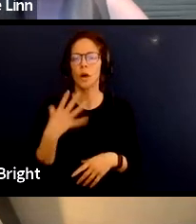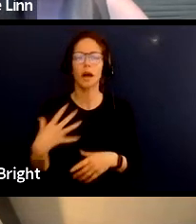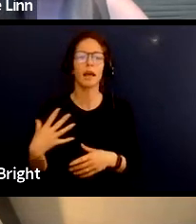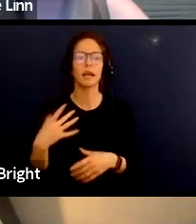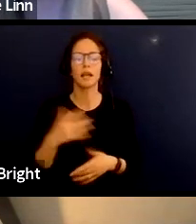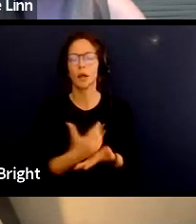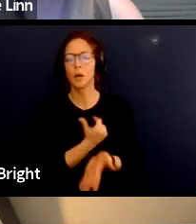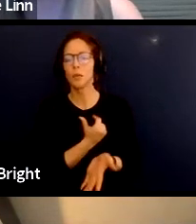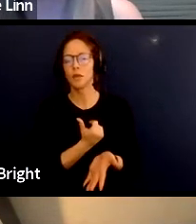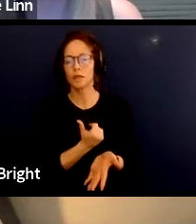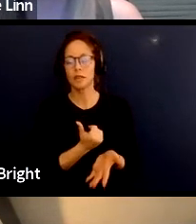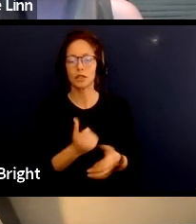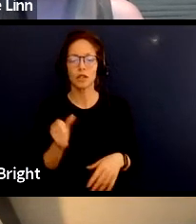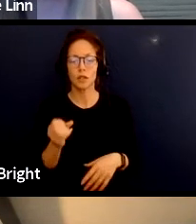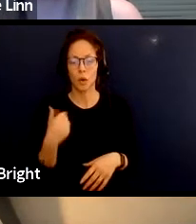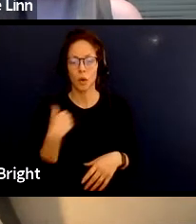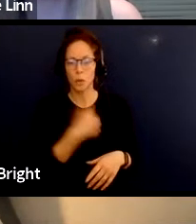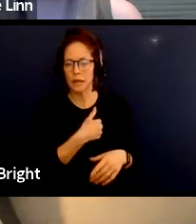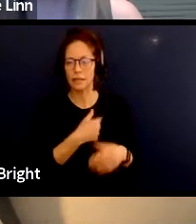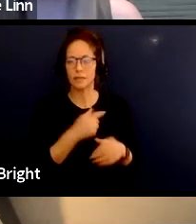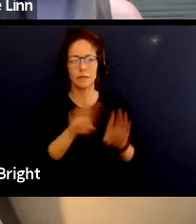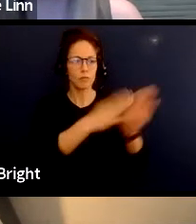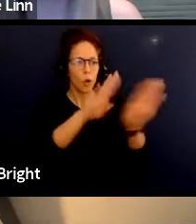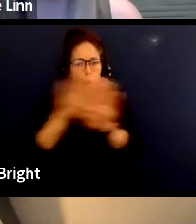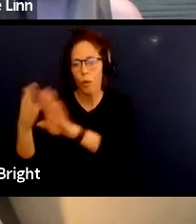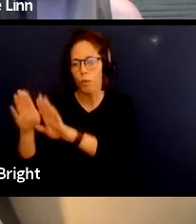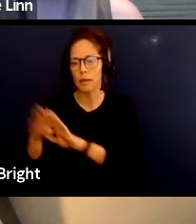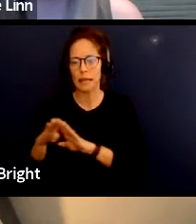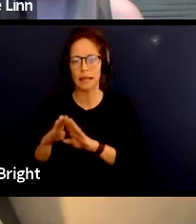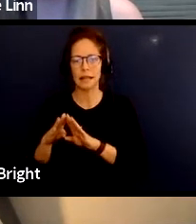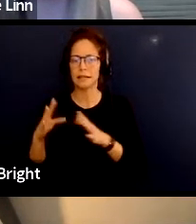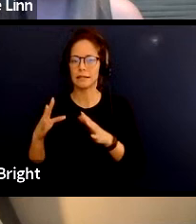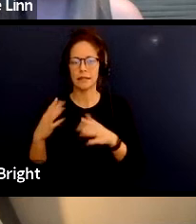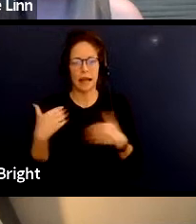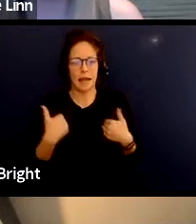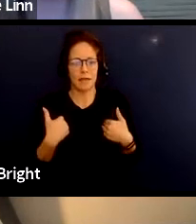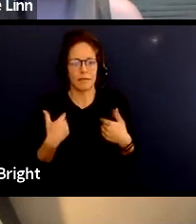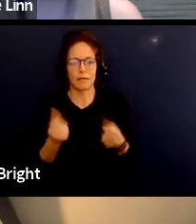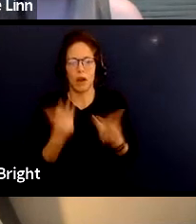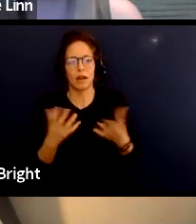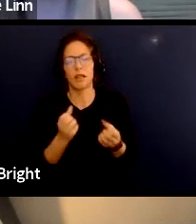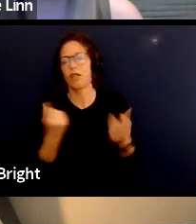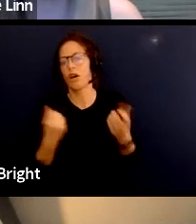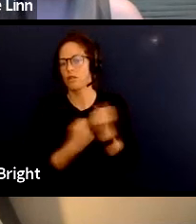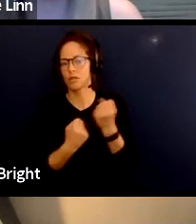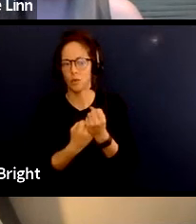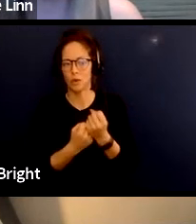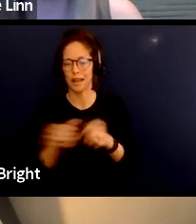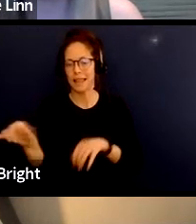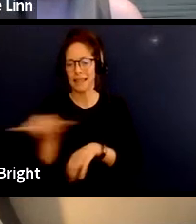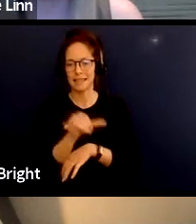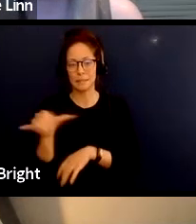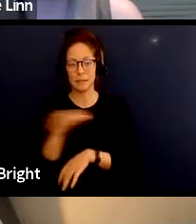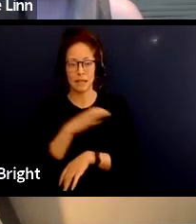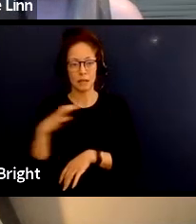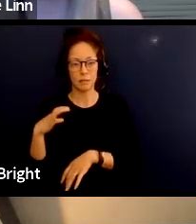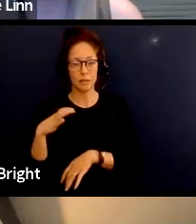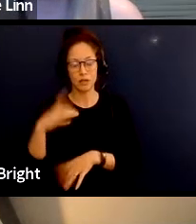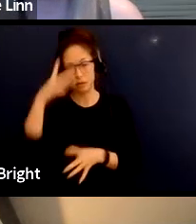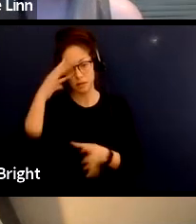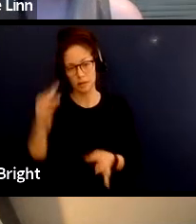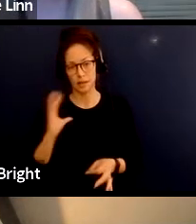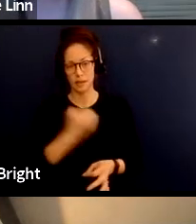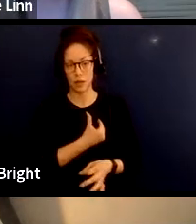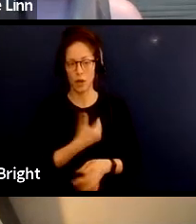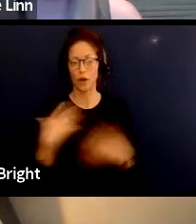free to breathe, reopen everything, rodeos and rallies that received county commissioner support. The same commissioner directs our health district.